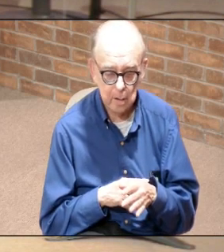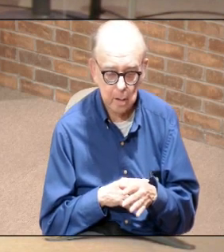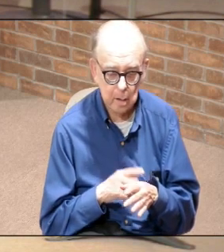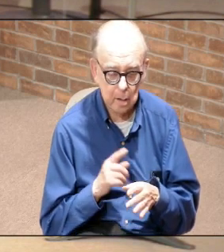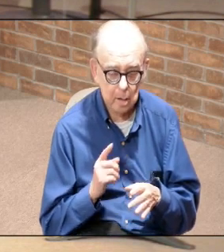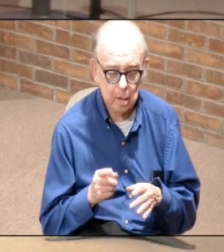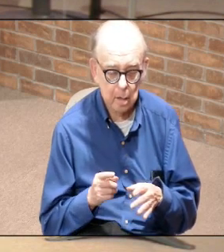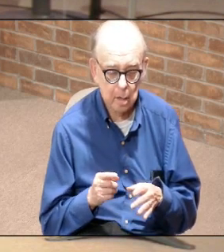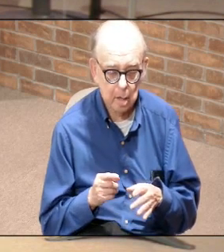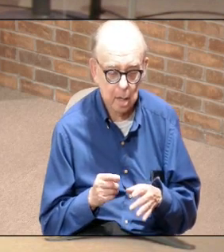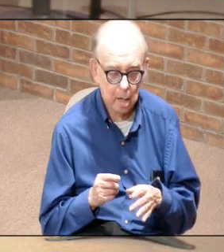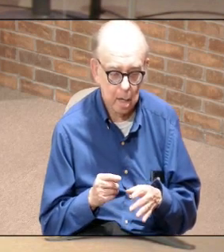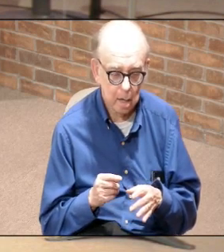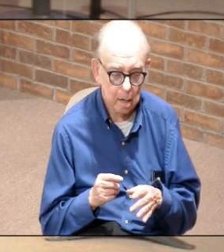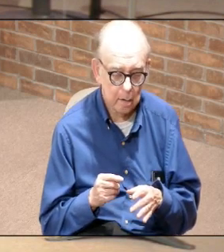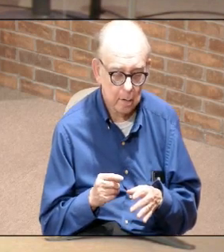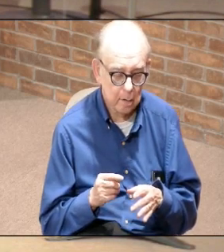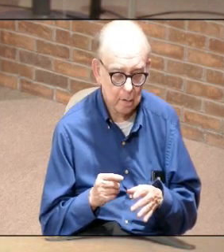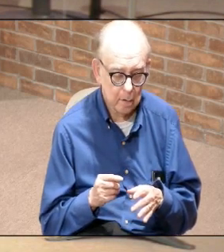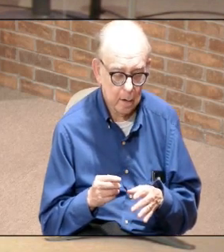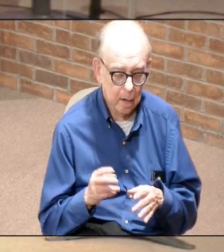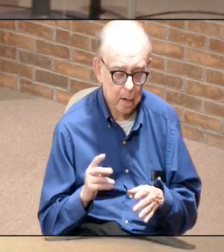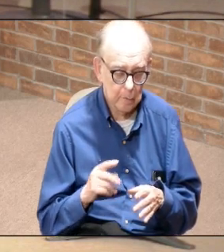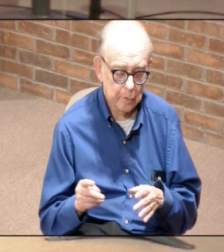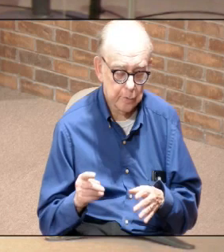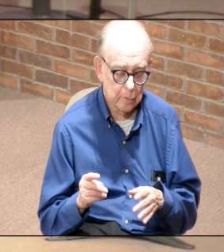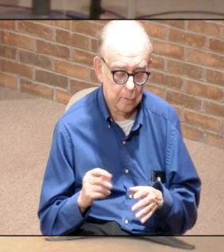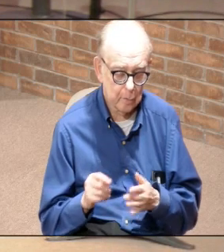Eugene wrote me a letter,